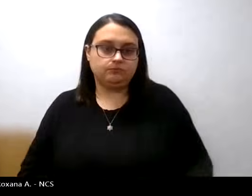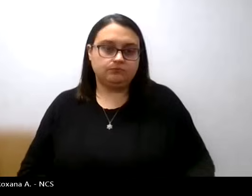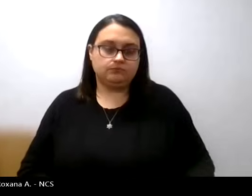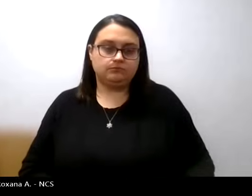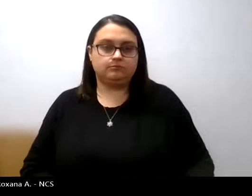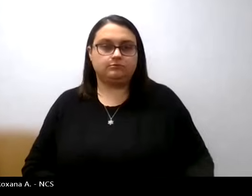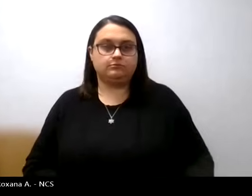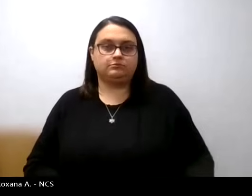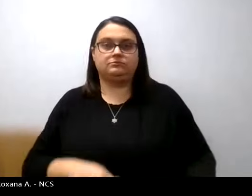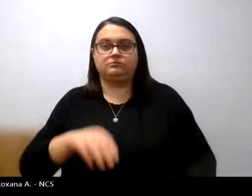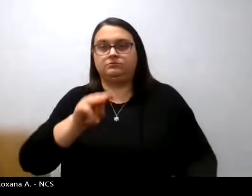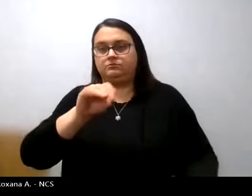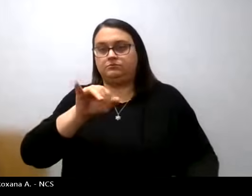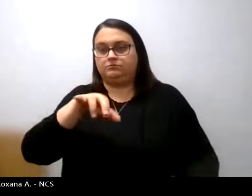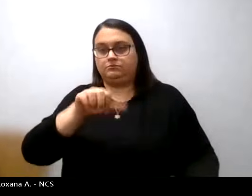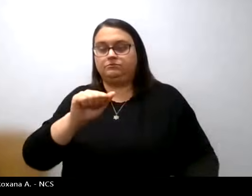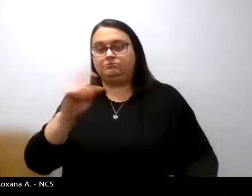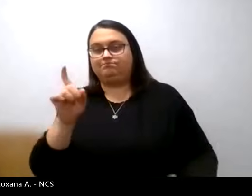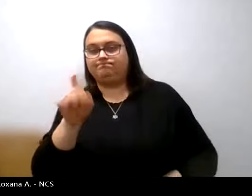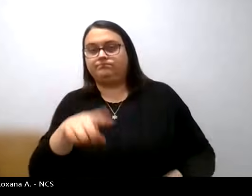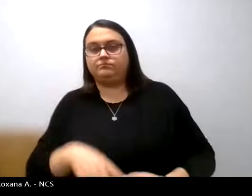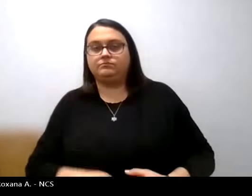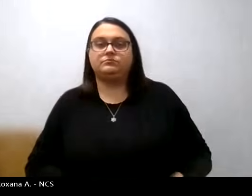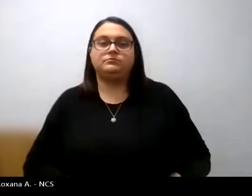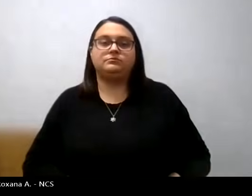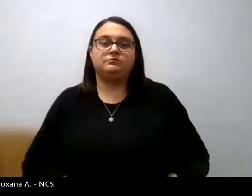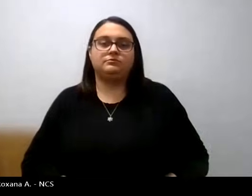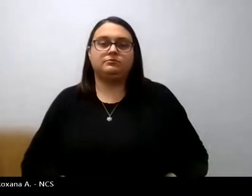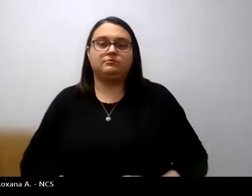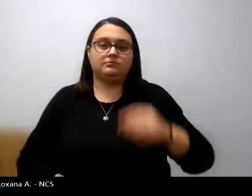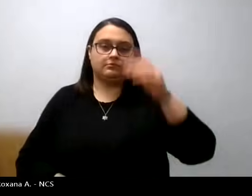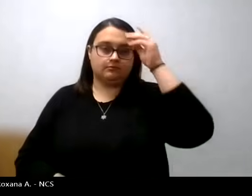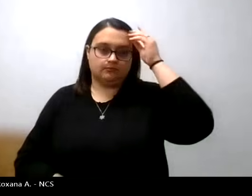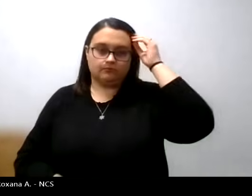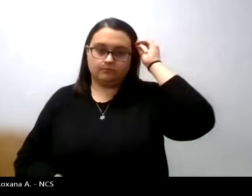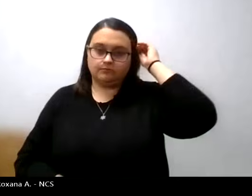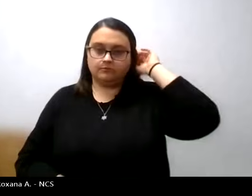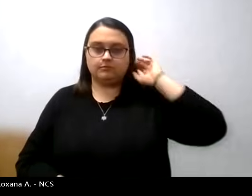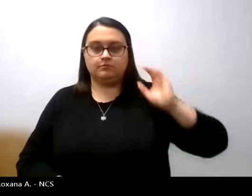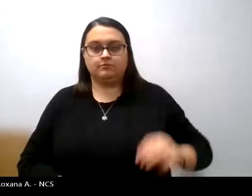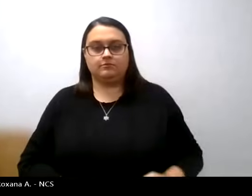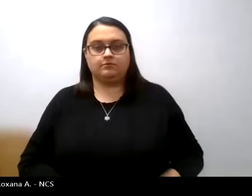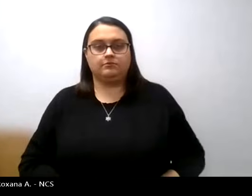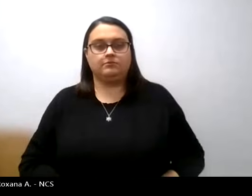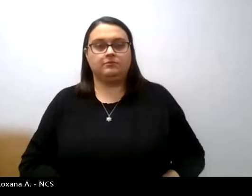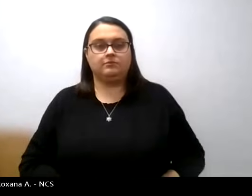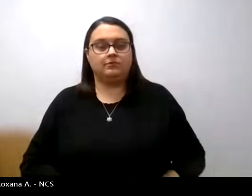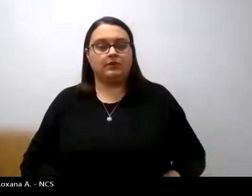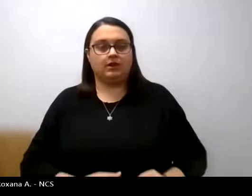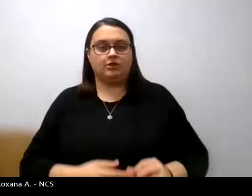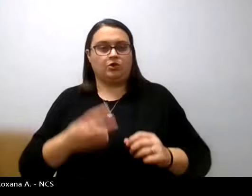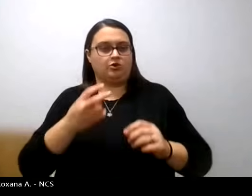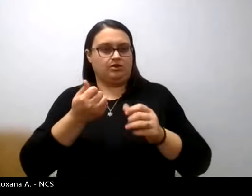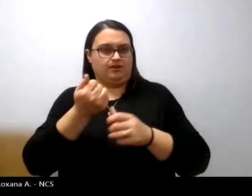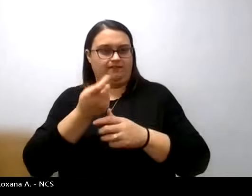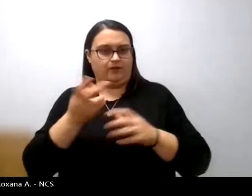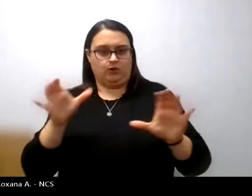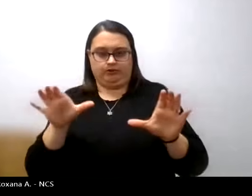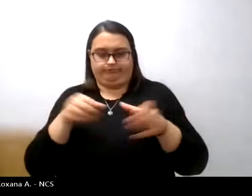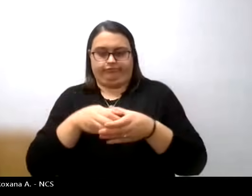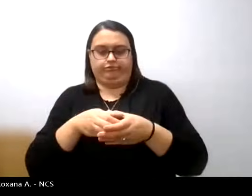Jumping in with another question. This is Mira Signer. going to bundle these together because they're sort